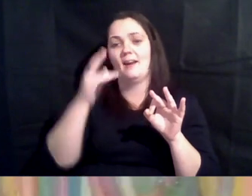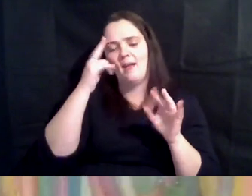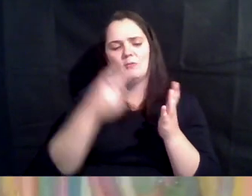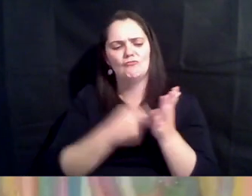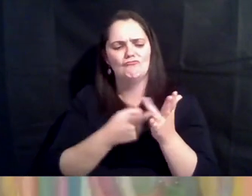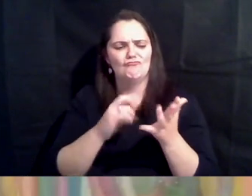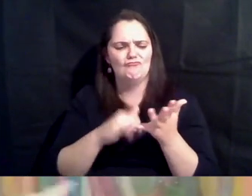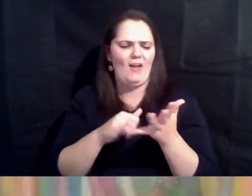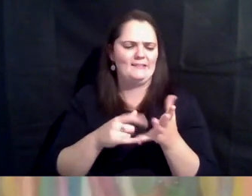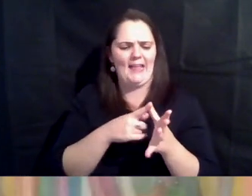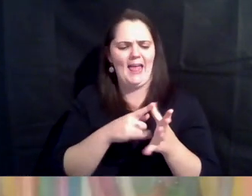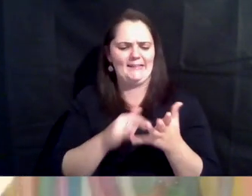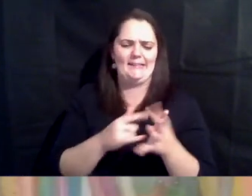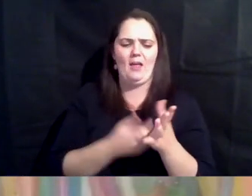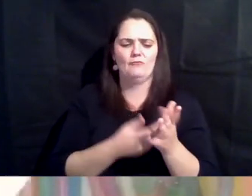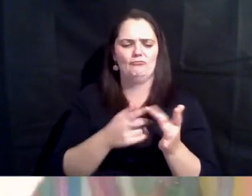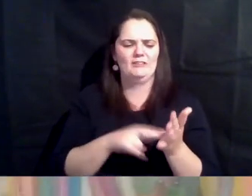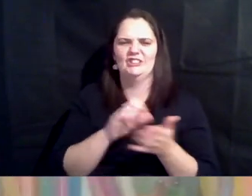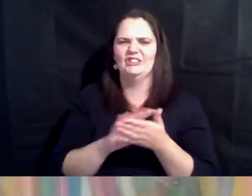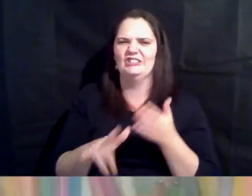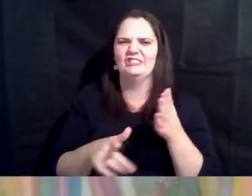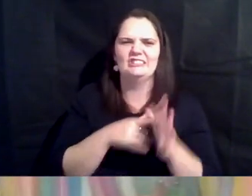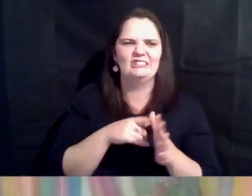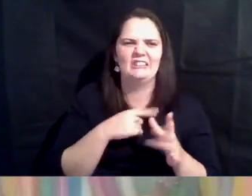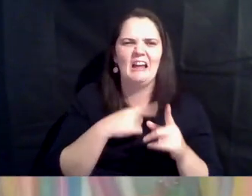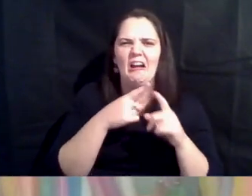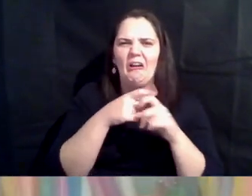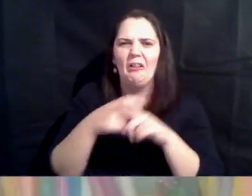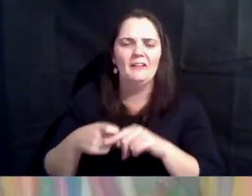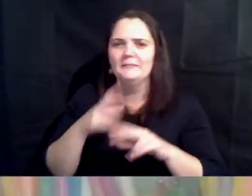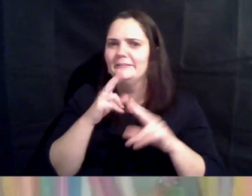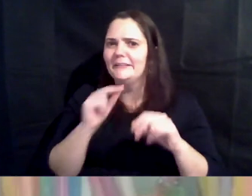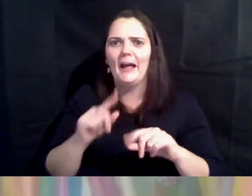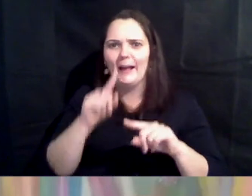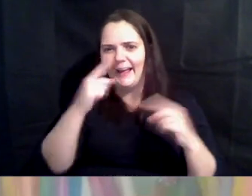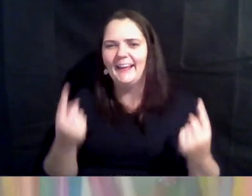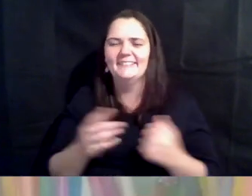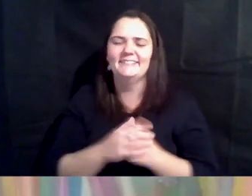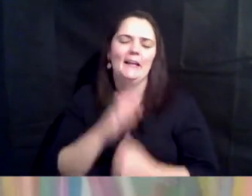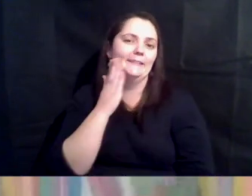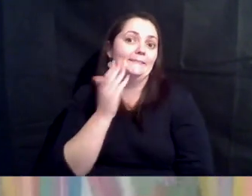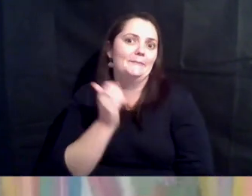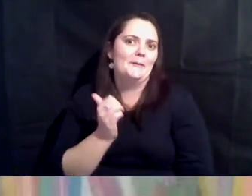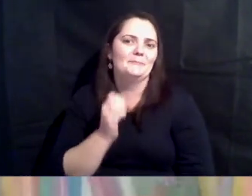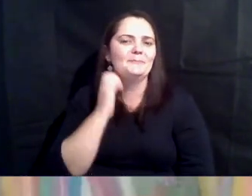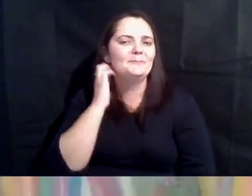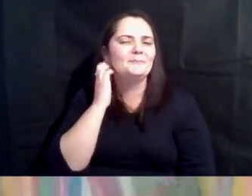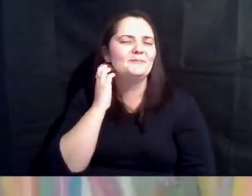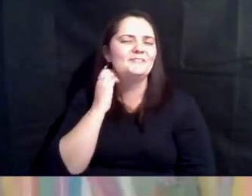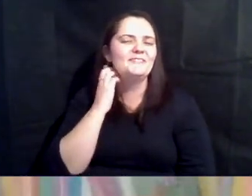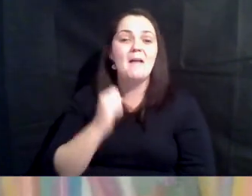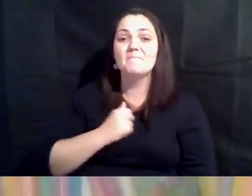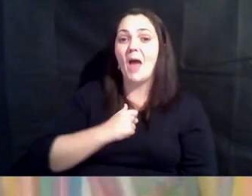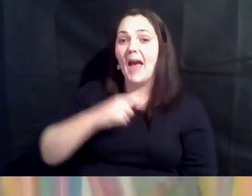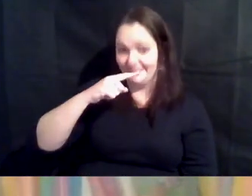try to pronounce that? We're all friends here now. Okay, I've chopped that. Where did my sneeze go?